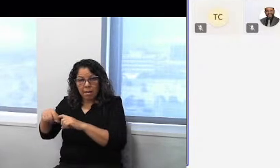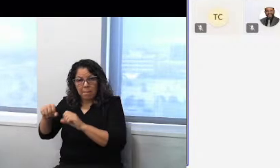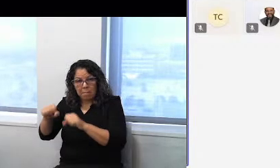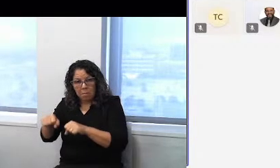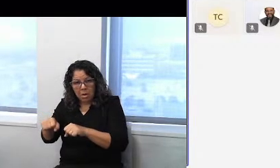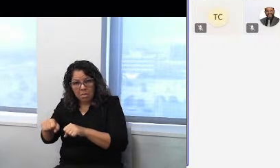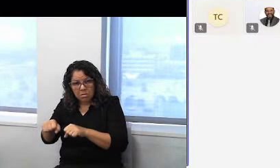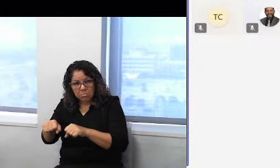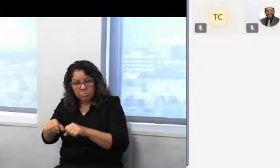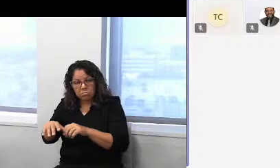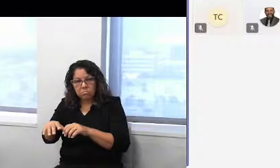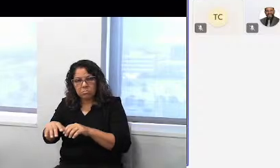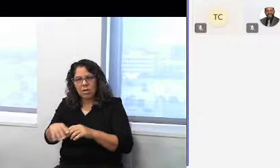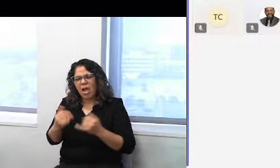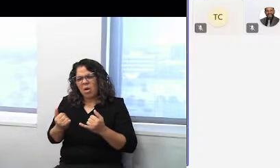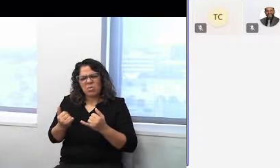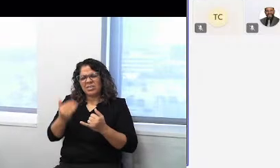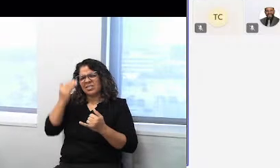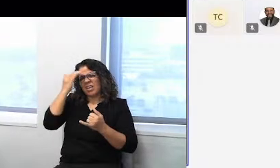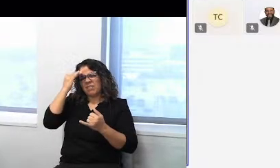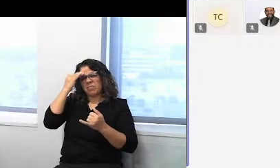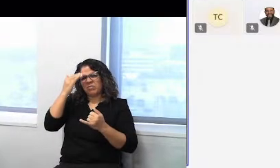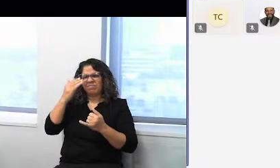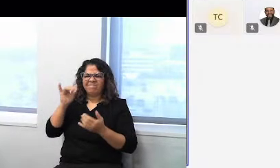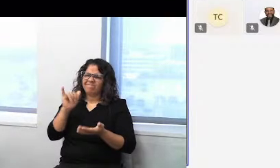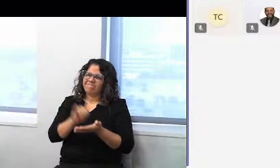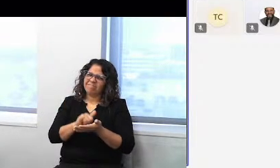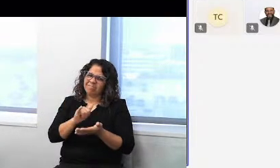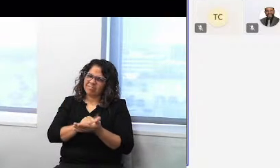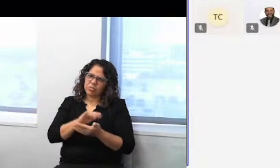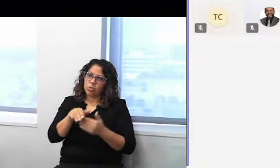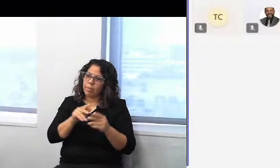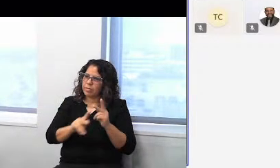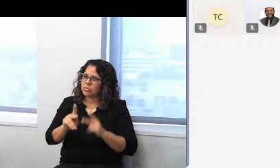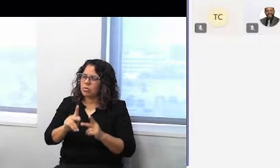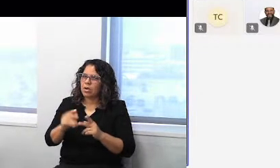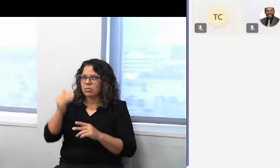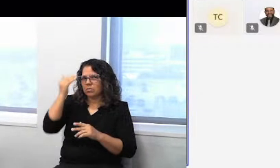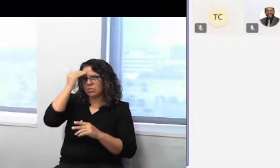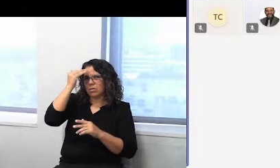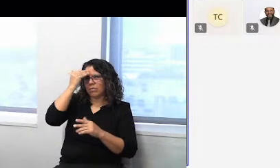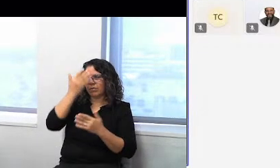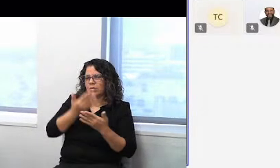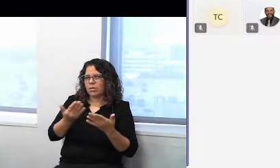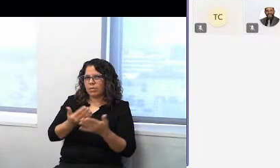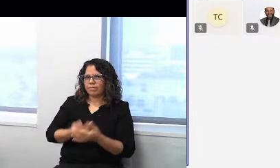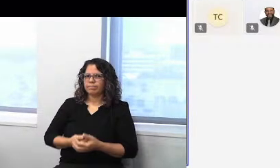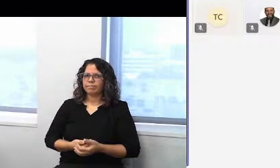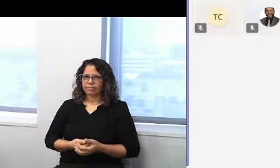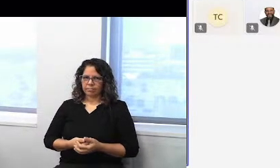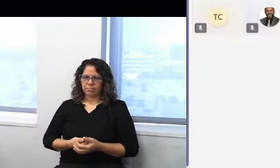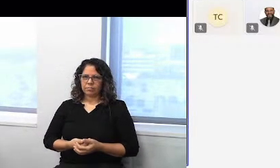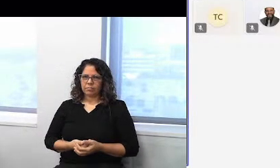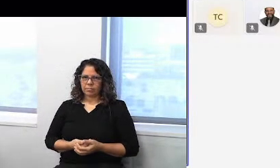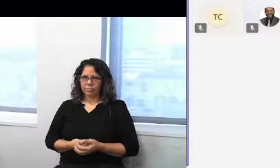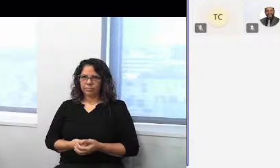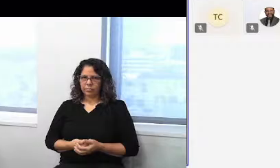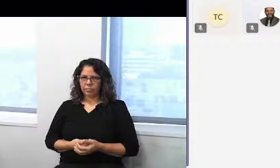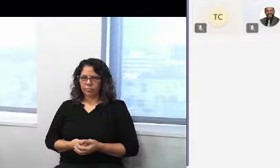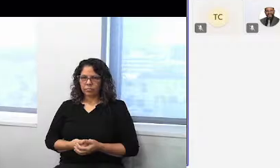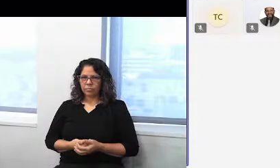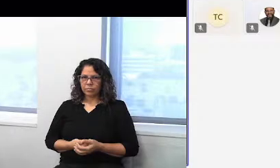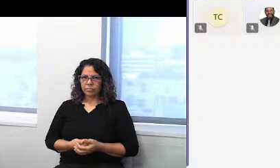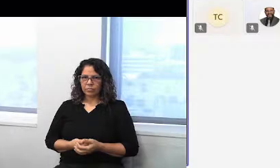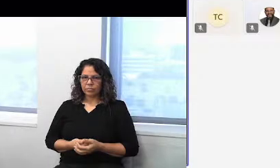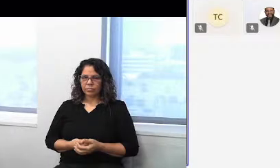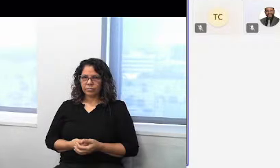and everybody knows that the people dispatching are struggling at some portions of the day.